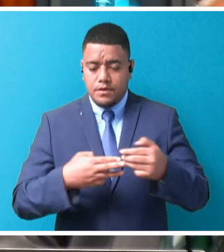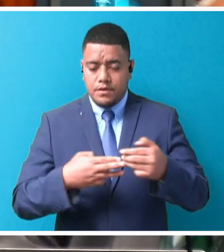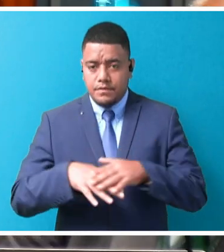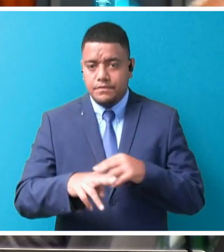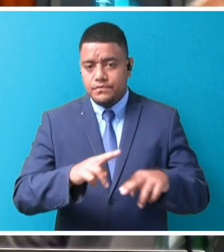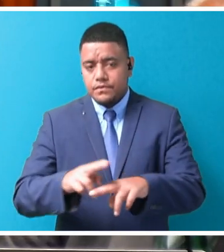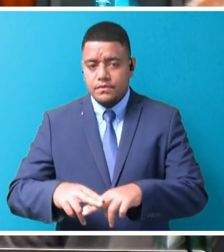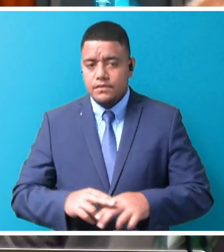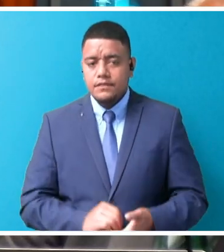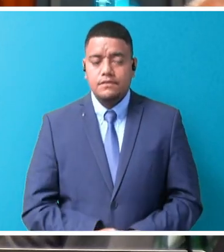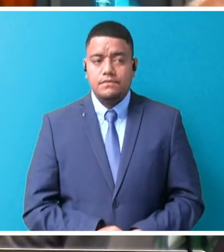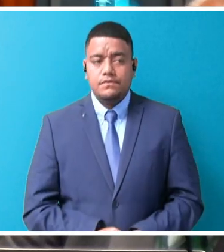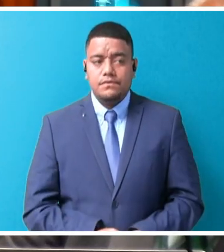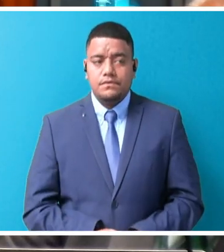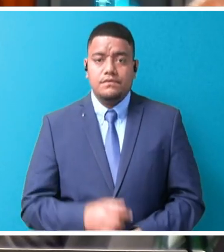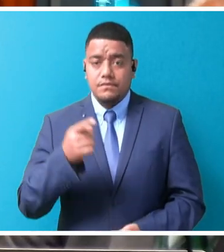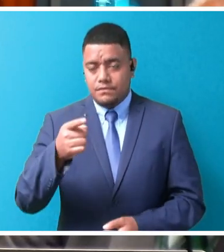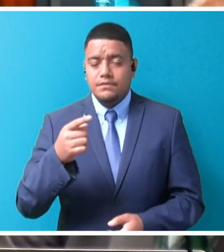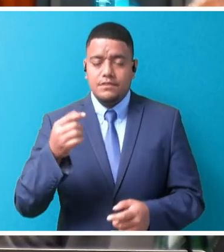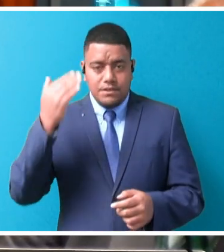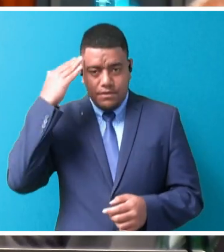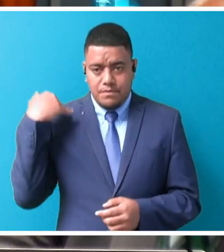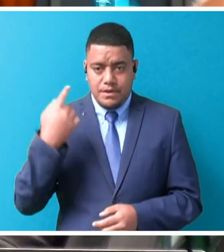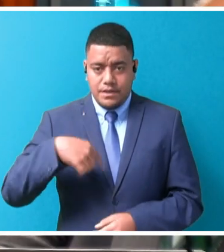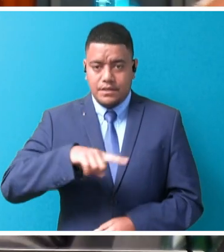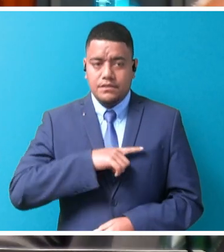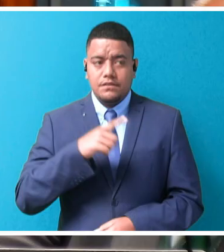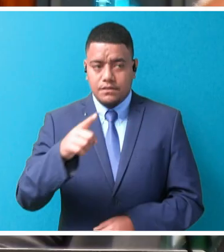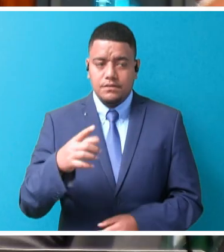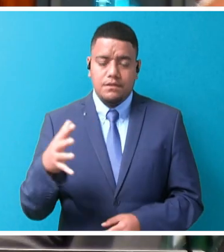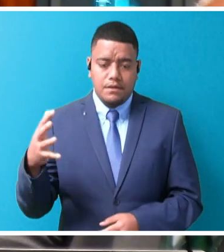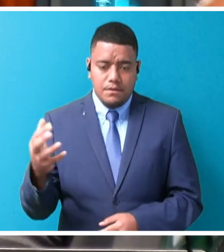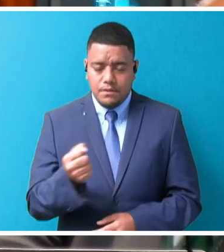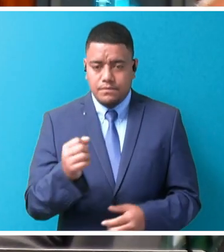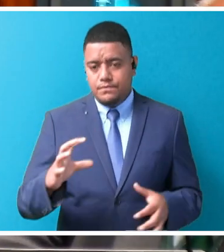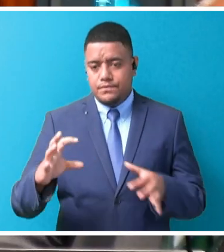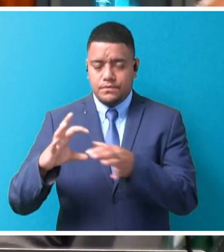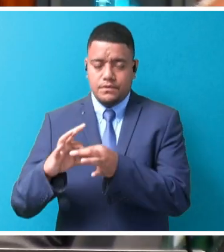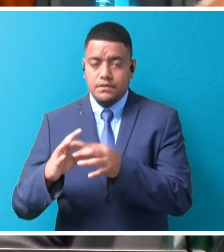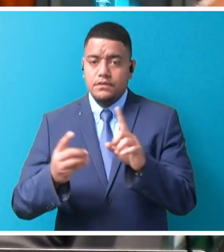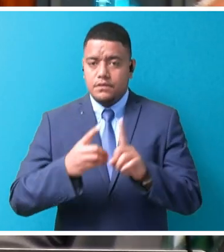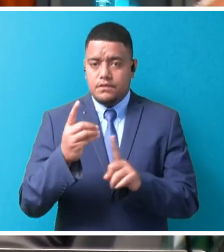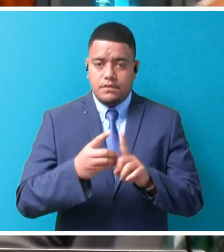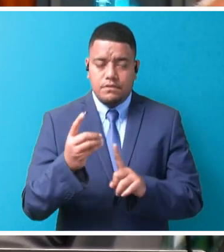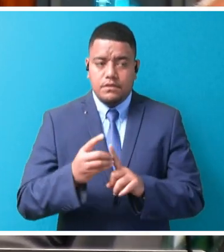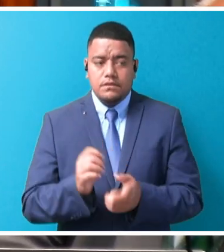Honourable Speaker, sir, His Excellency reminded us that unity must translate into equitable development